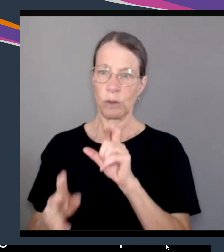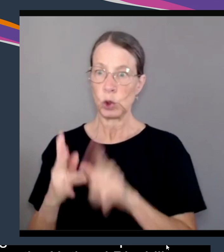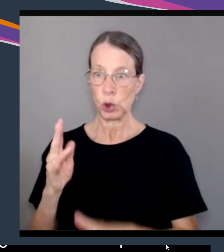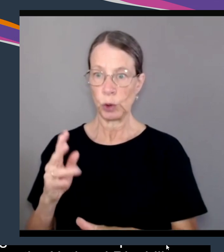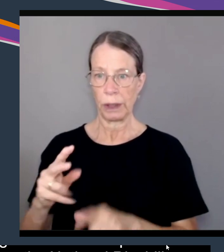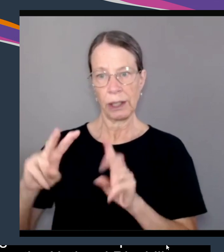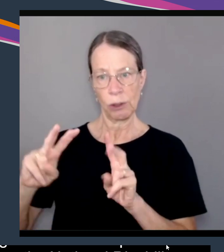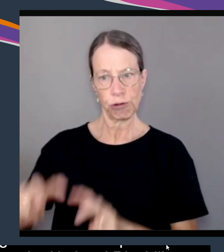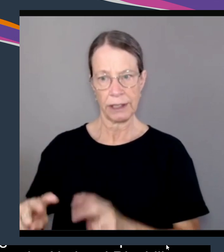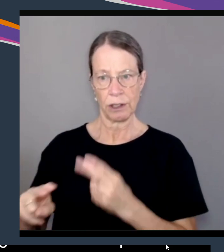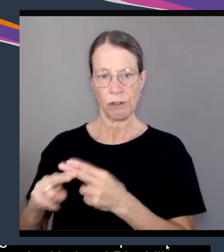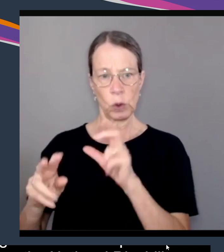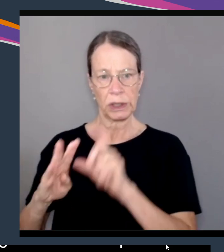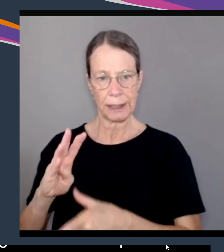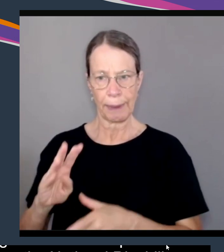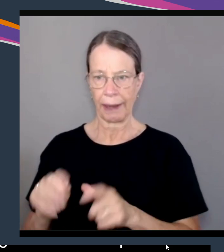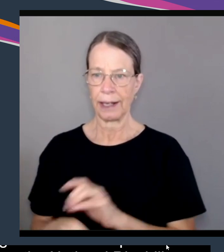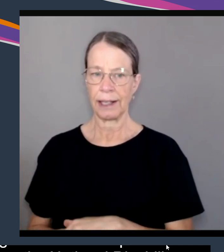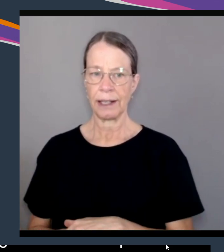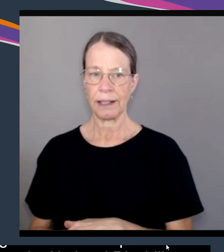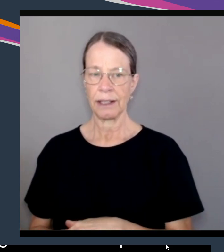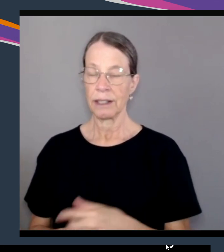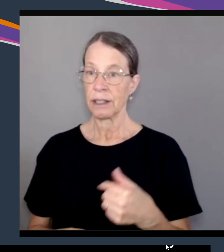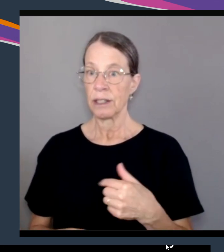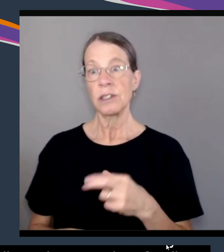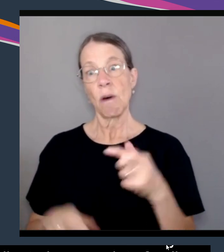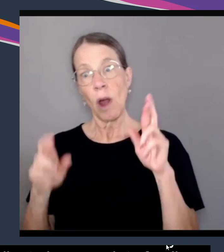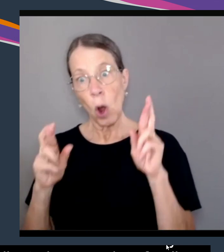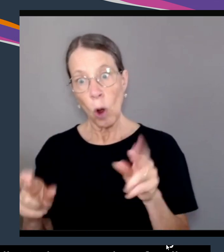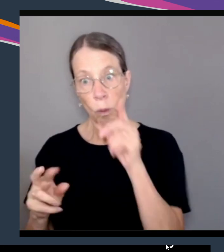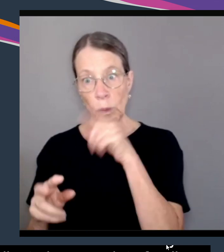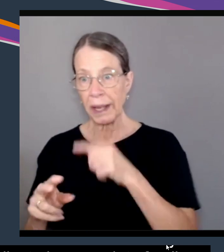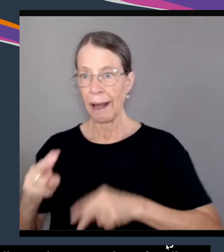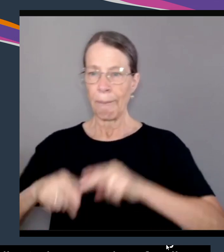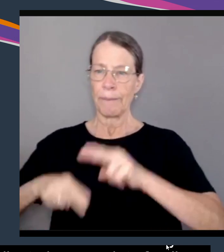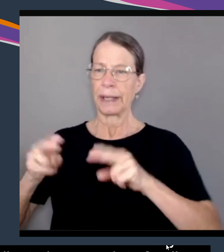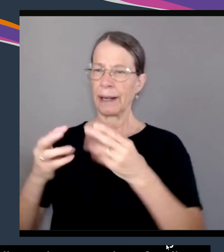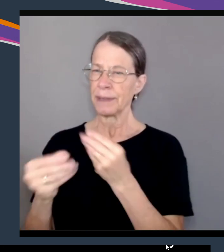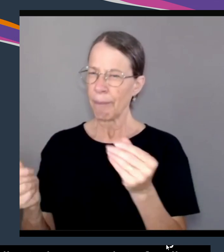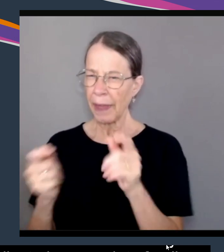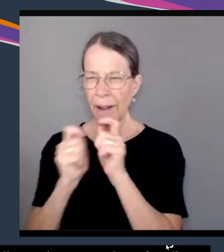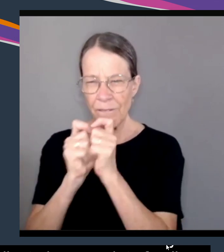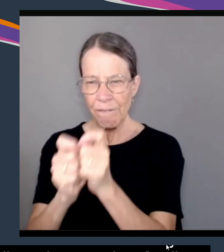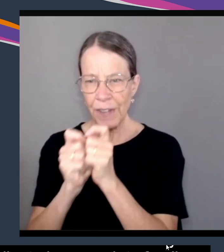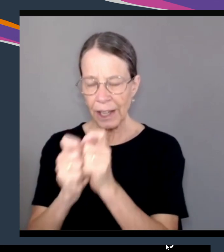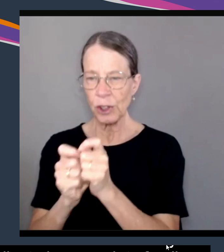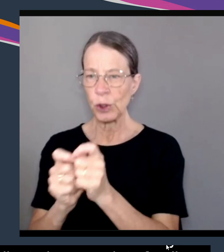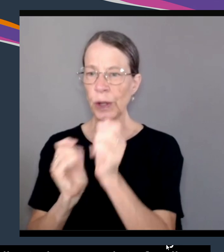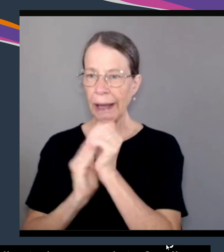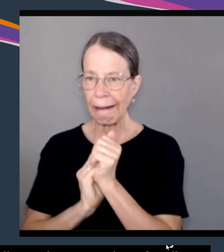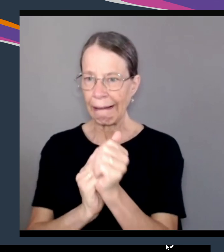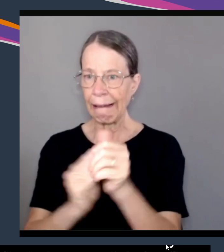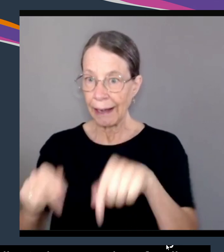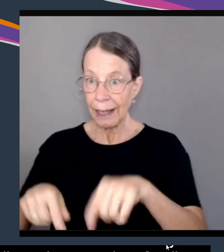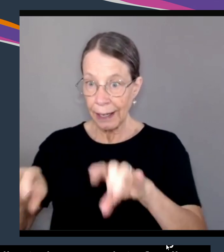very carefully build something that is of real value that can lead not just in Australia but actually in the world.